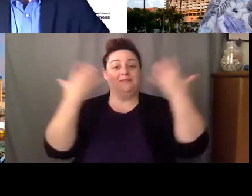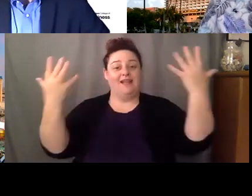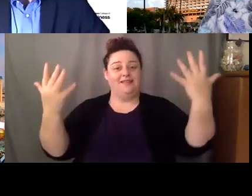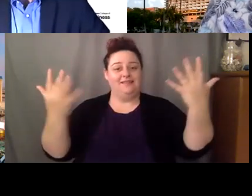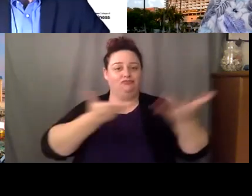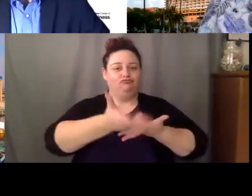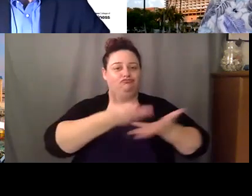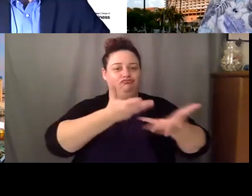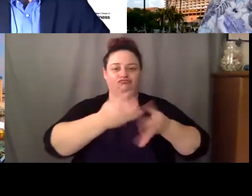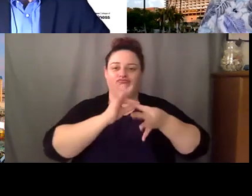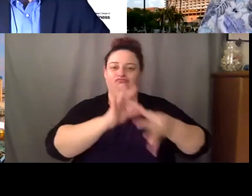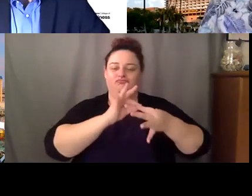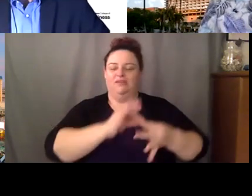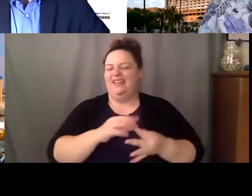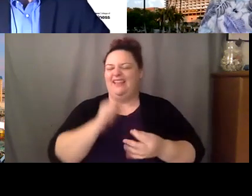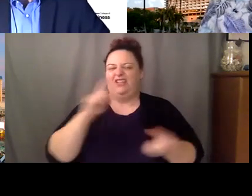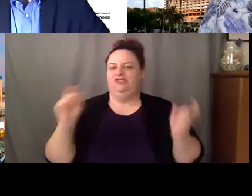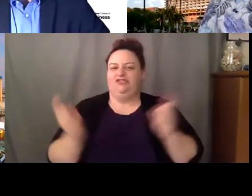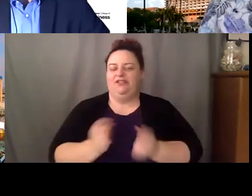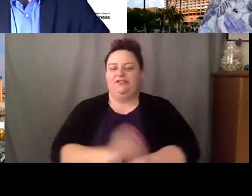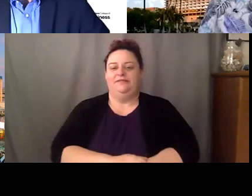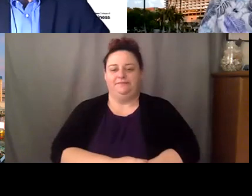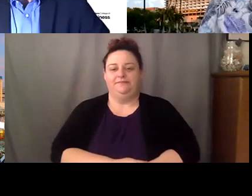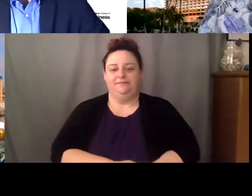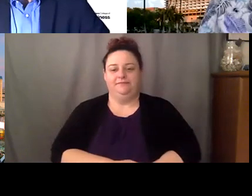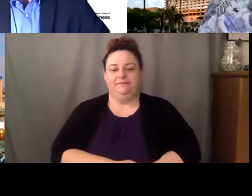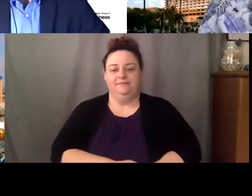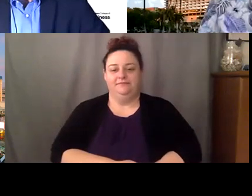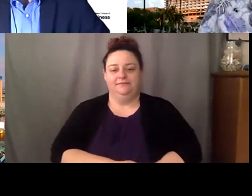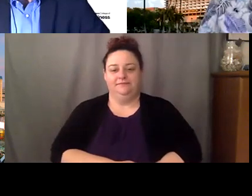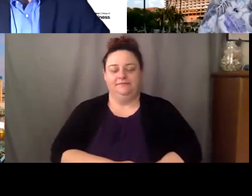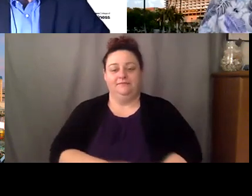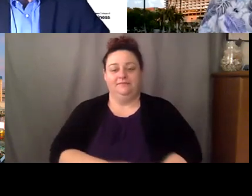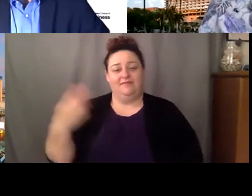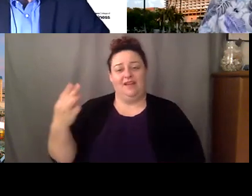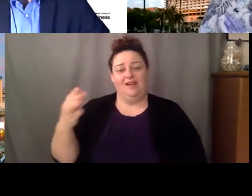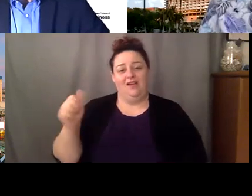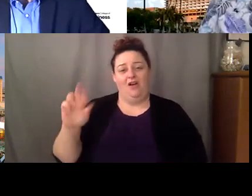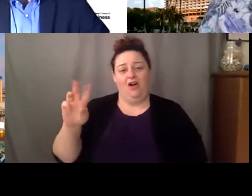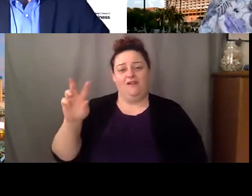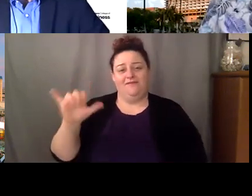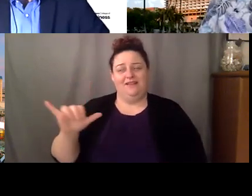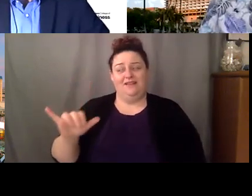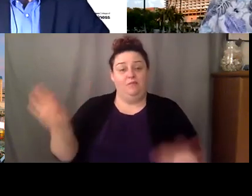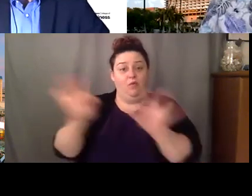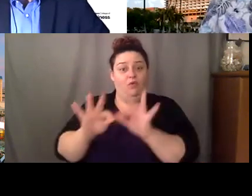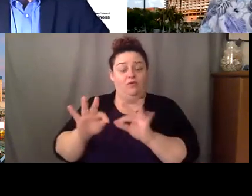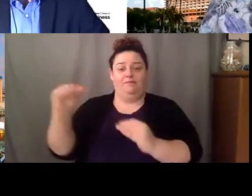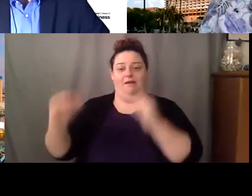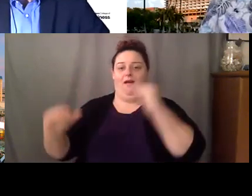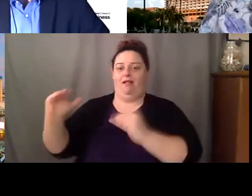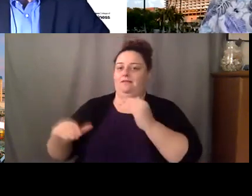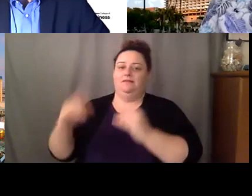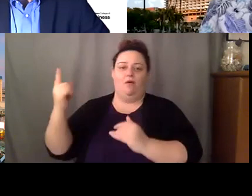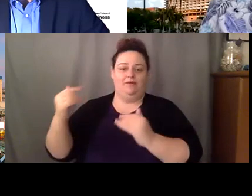Yeah, I would agree. I mean, I think, you know, that but early, you got to have that balance. You know, I think about golf, you know,